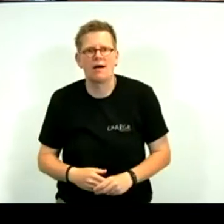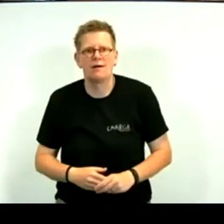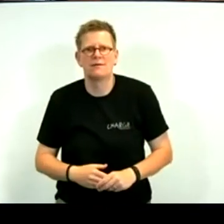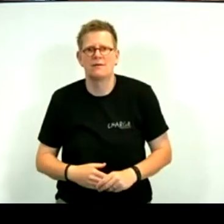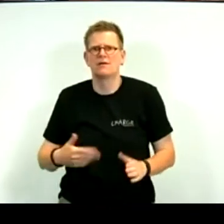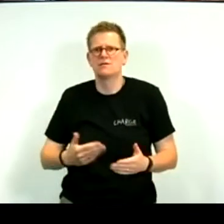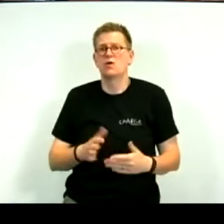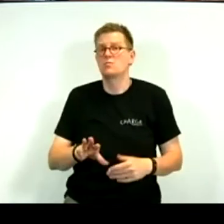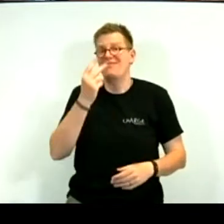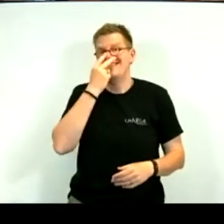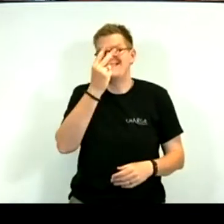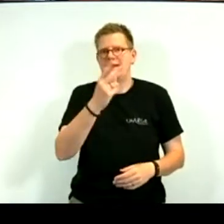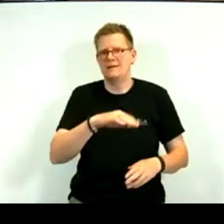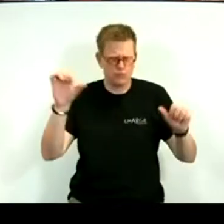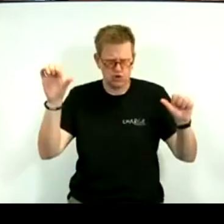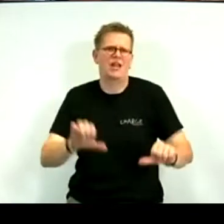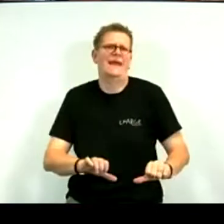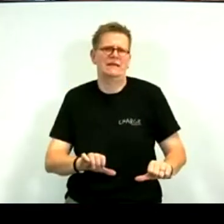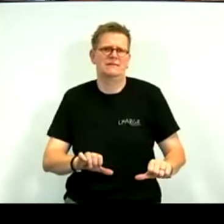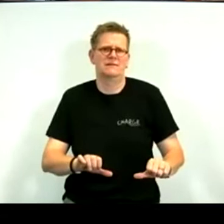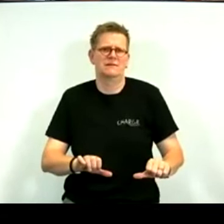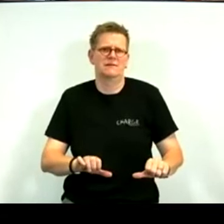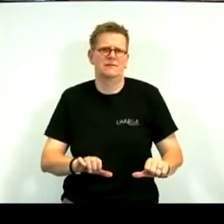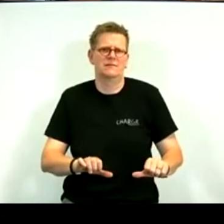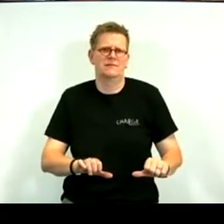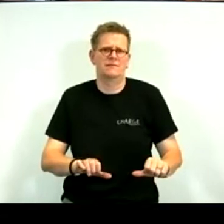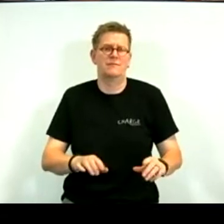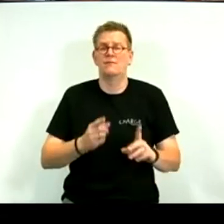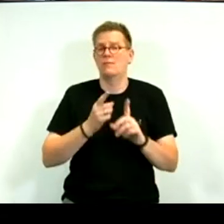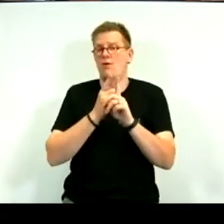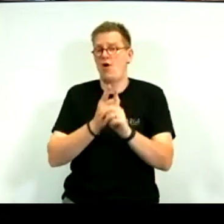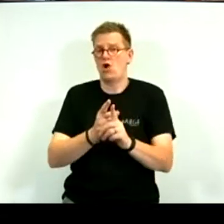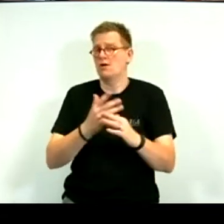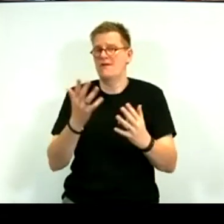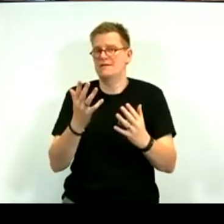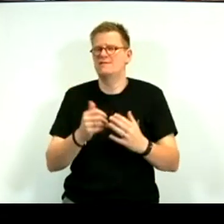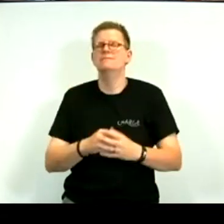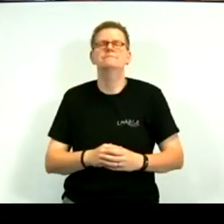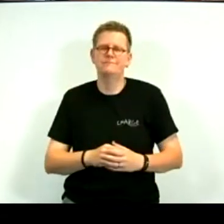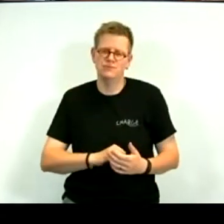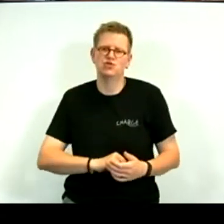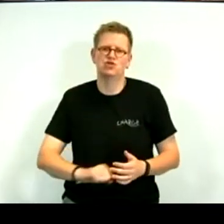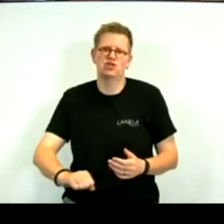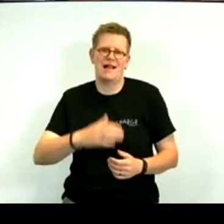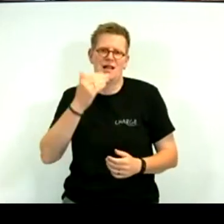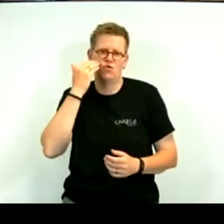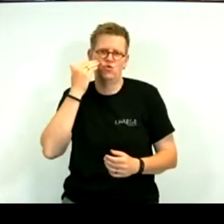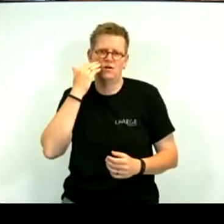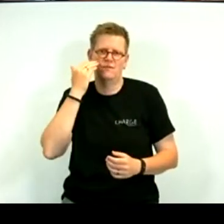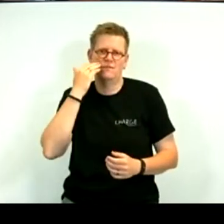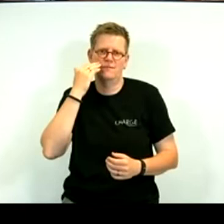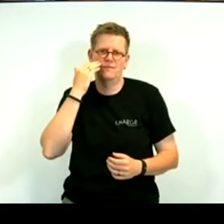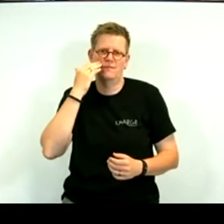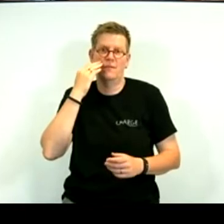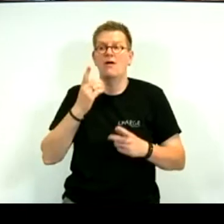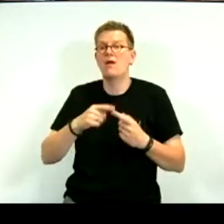likely to get tired than your peers who see well. And then if you don't hear well, we